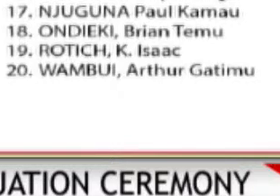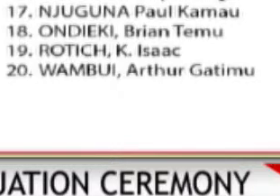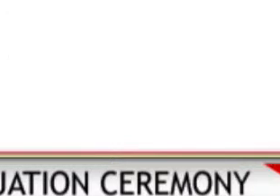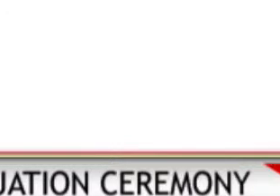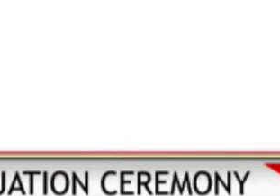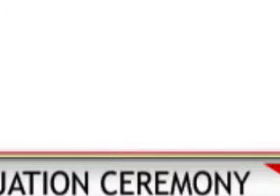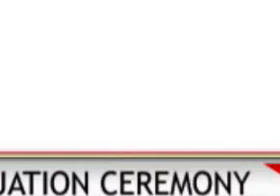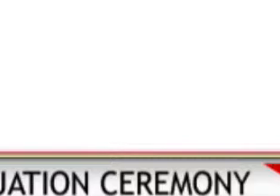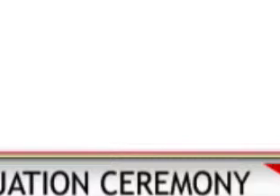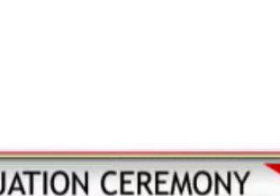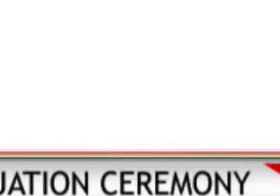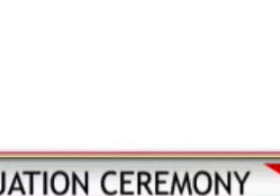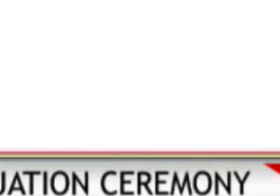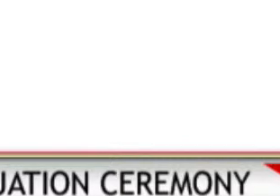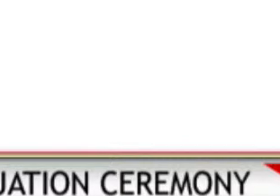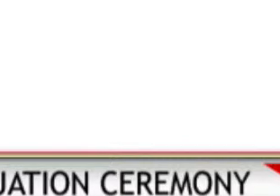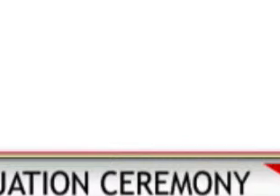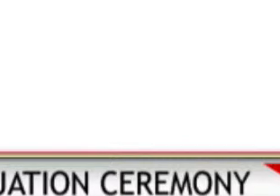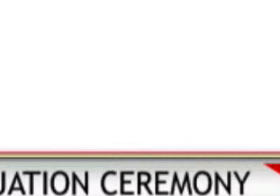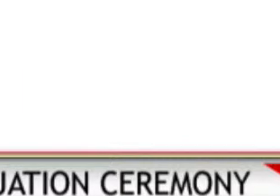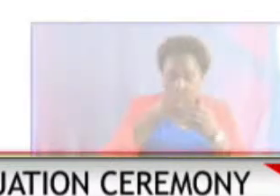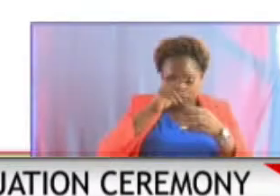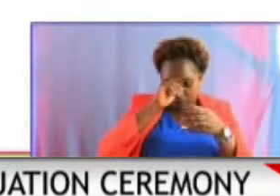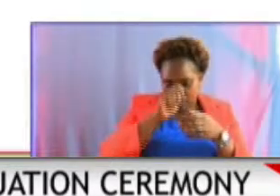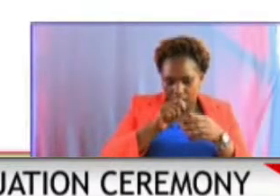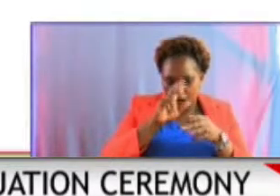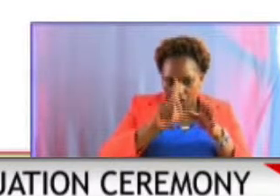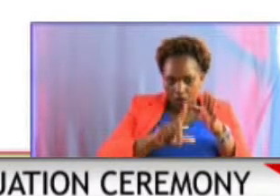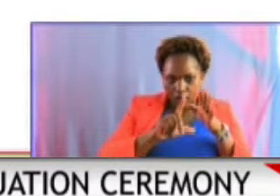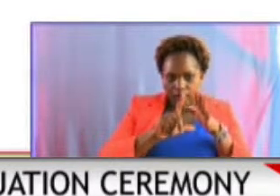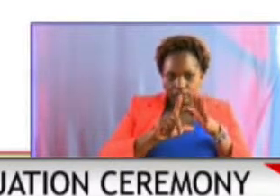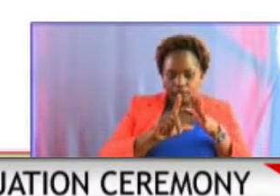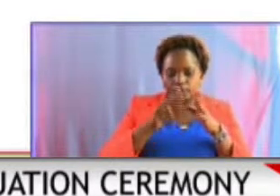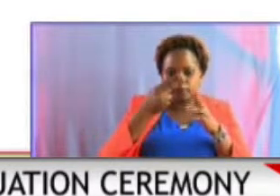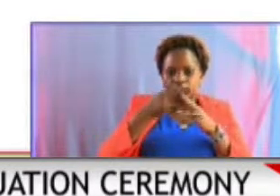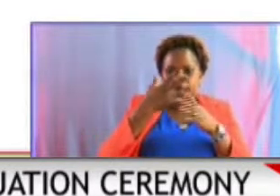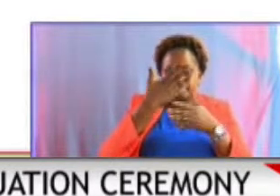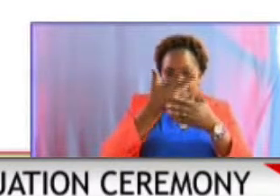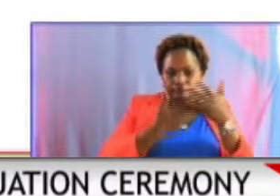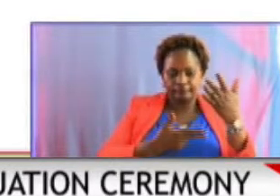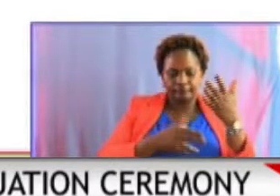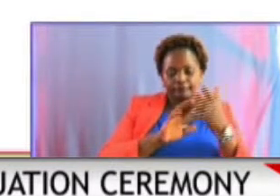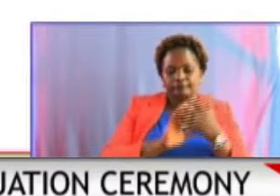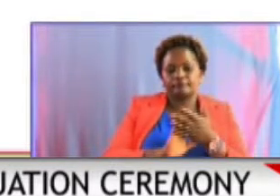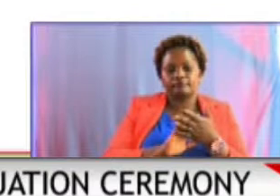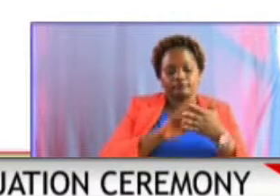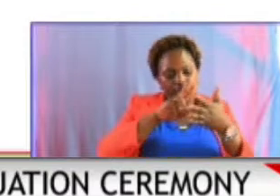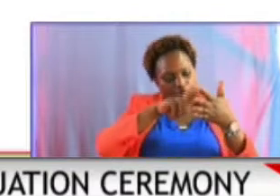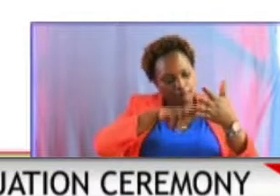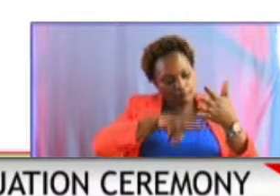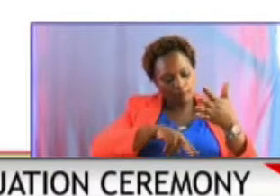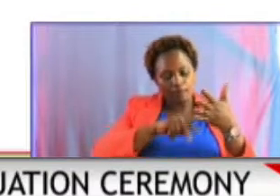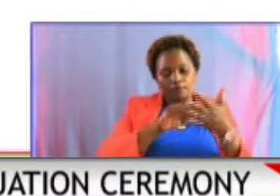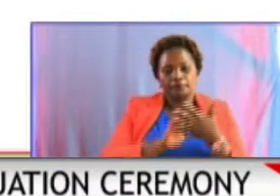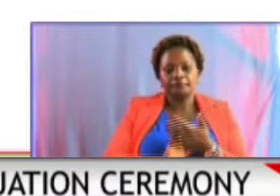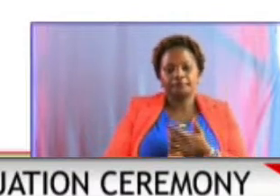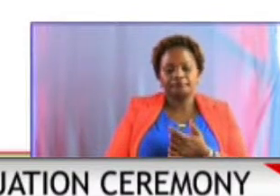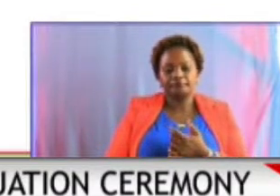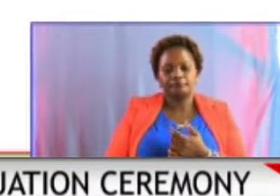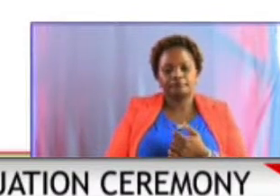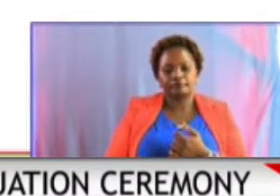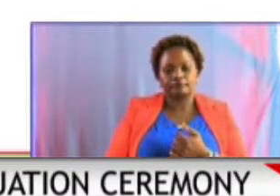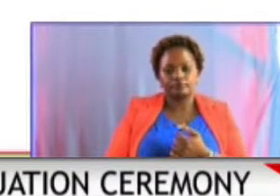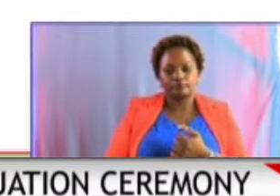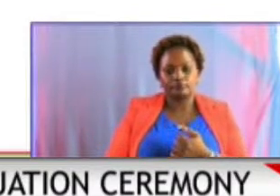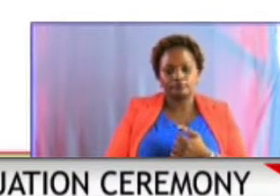Wambui. Second Class Honors Lower Division, Foro Gitonga Kerubo Kiptanui Mudhoni